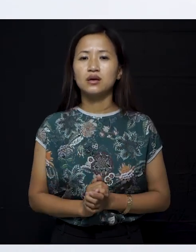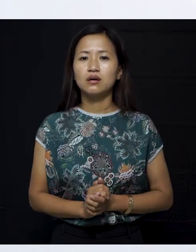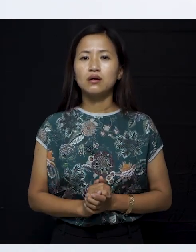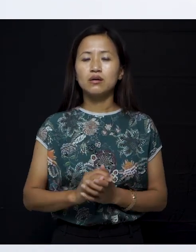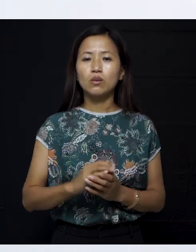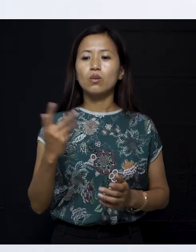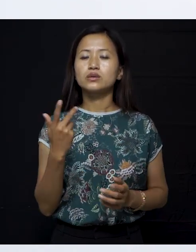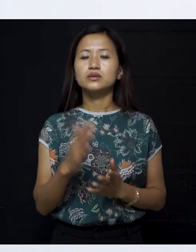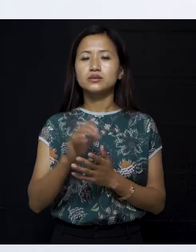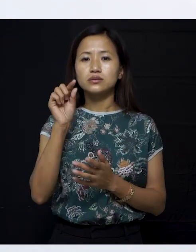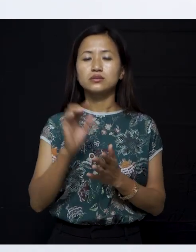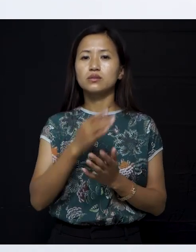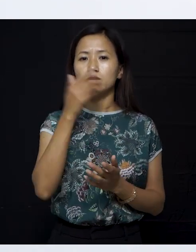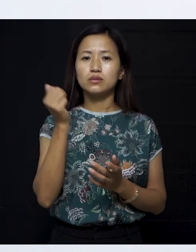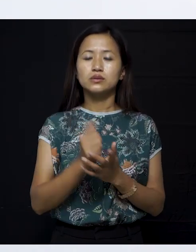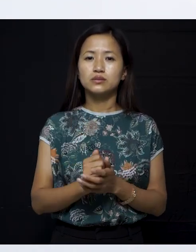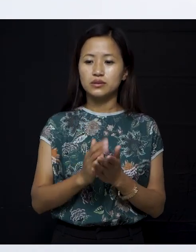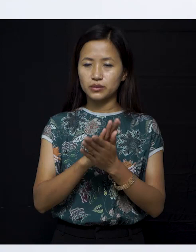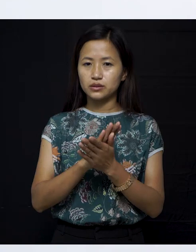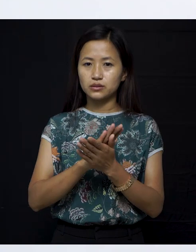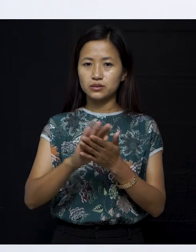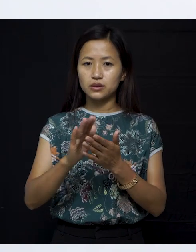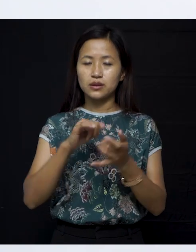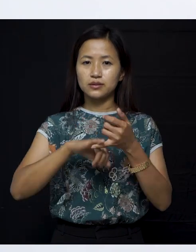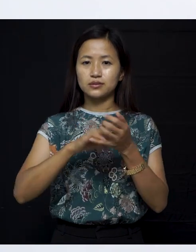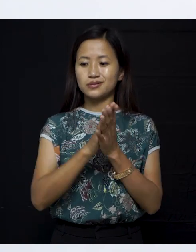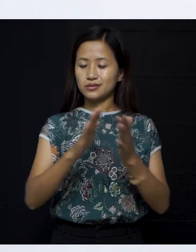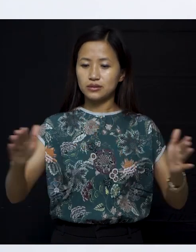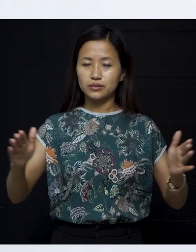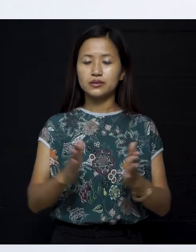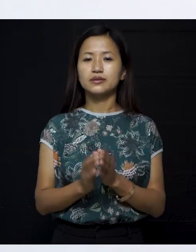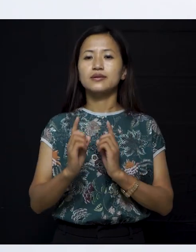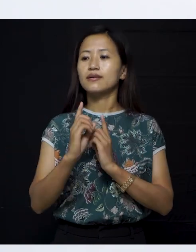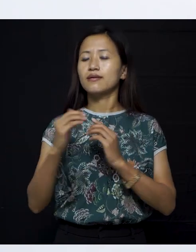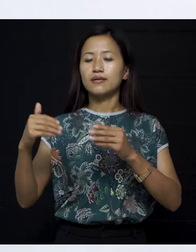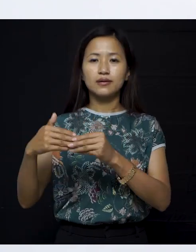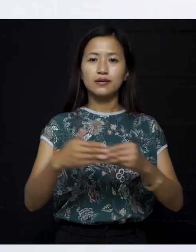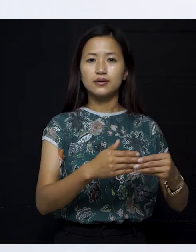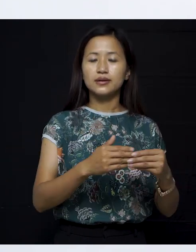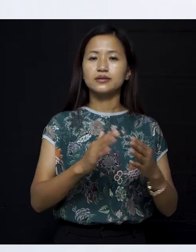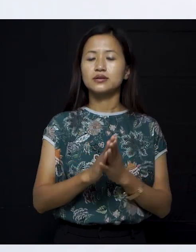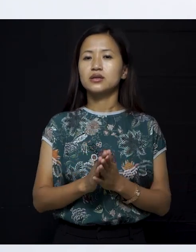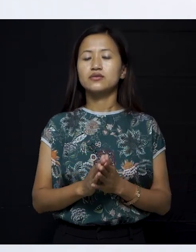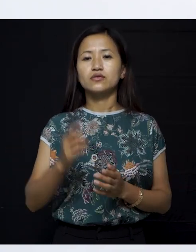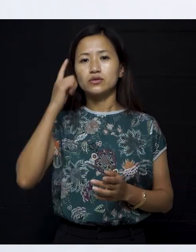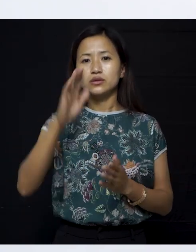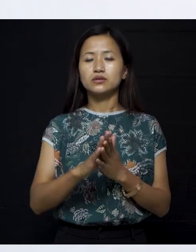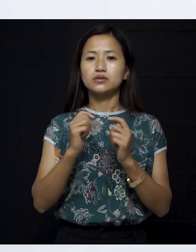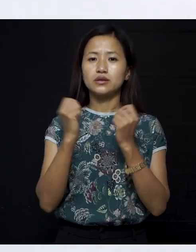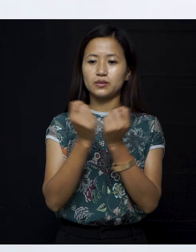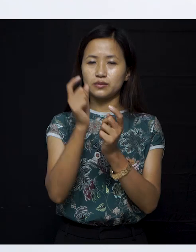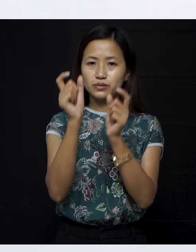discussion, what they did was they made separate guidelines for the tribal people, separate guidelines for